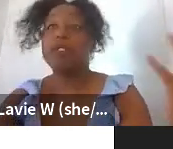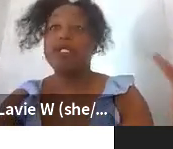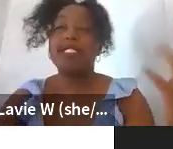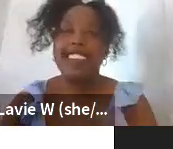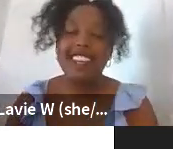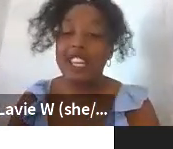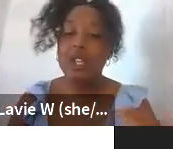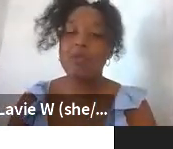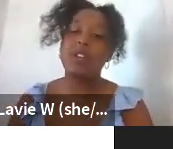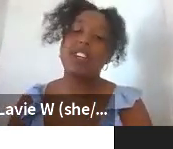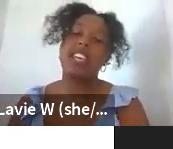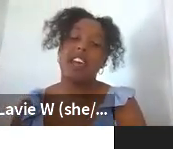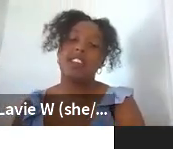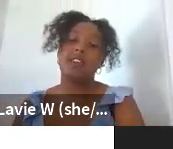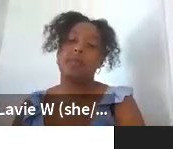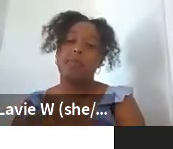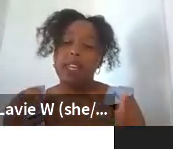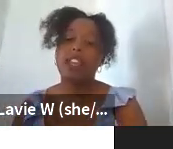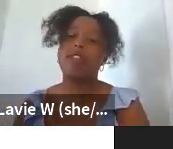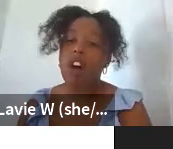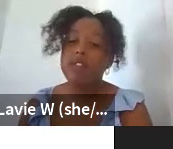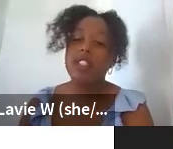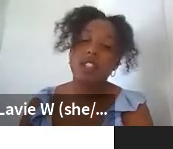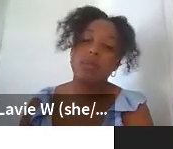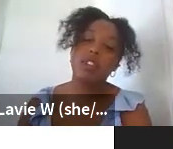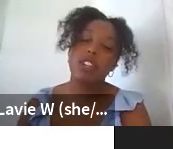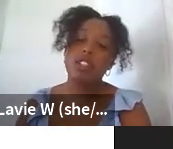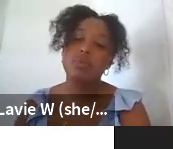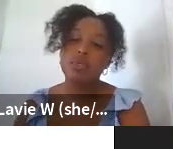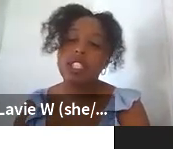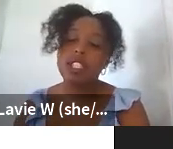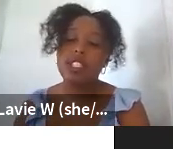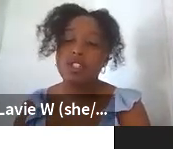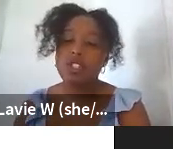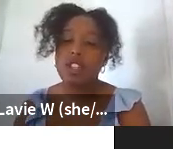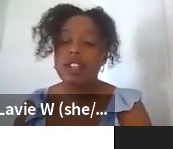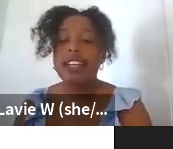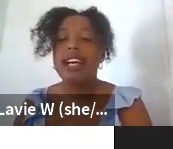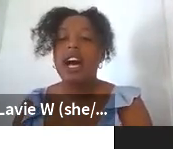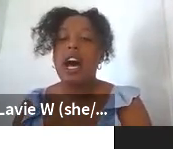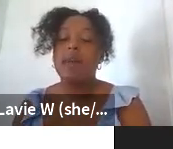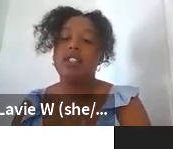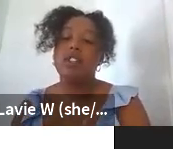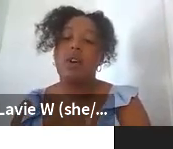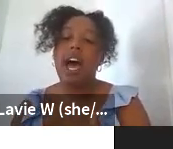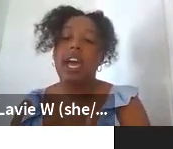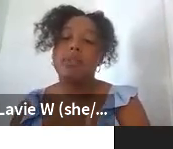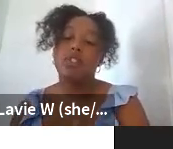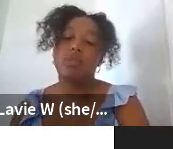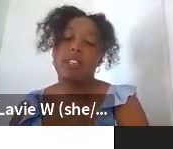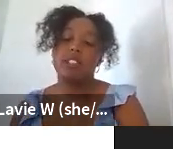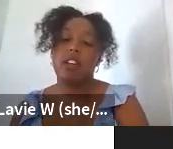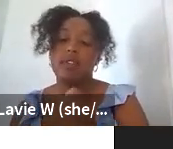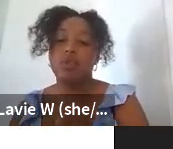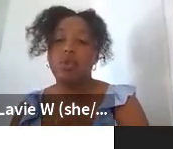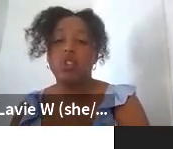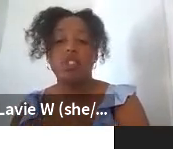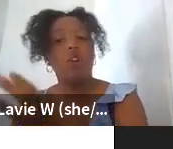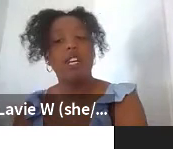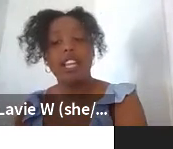being a person in community, I think being involved in the community is really essential. And so I position